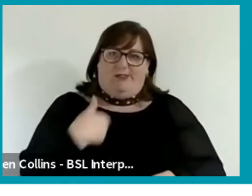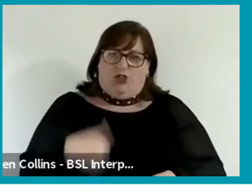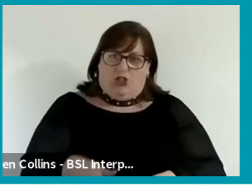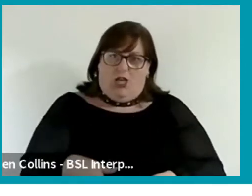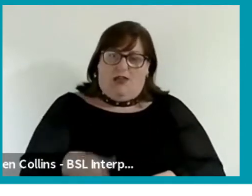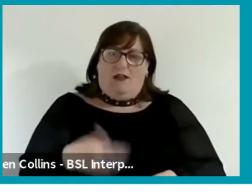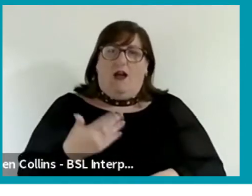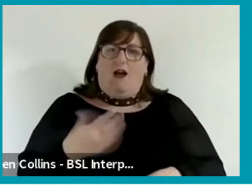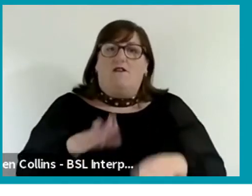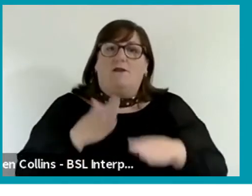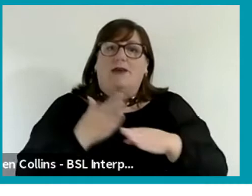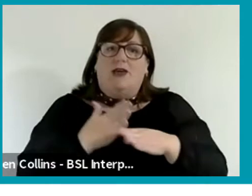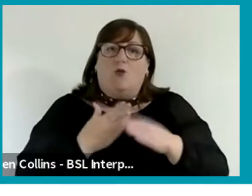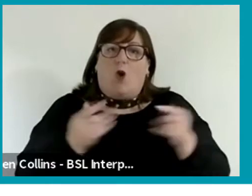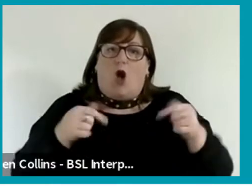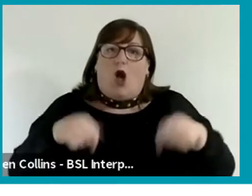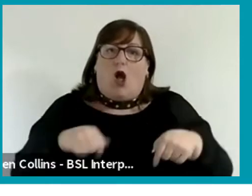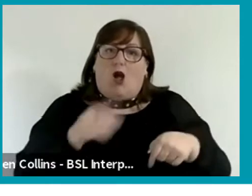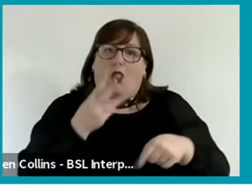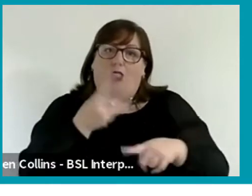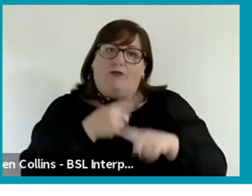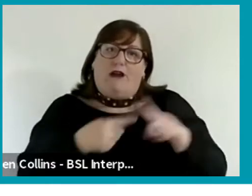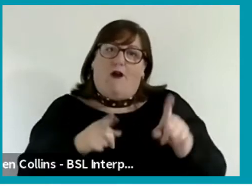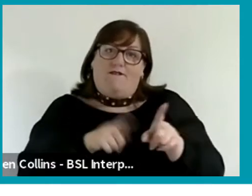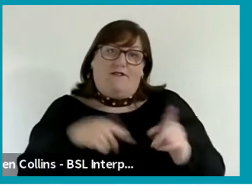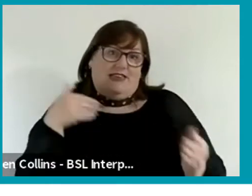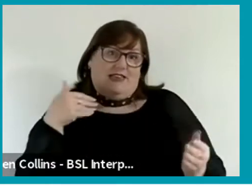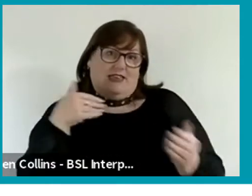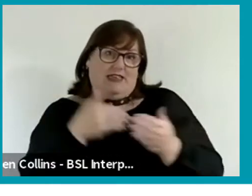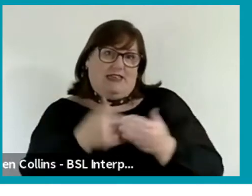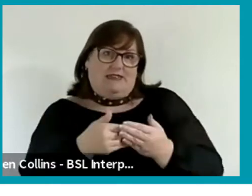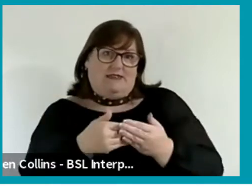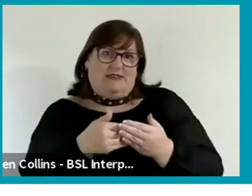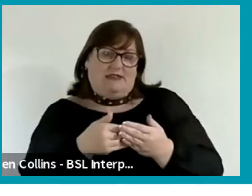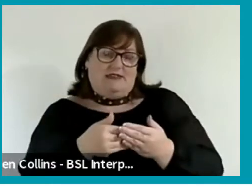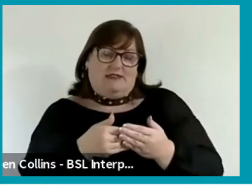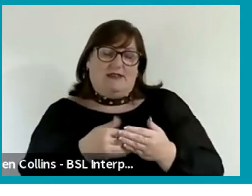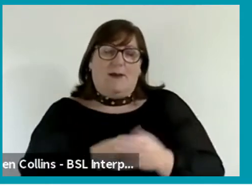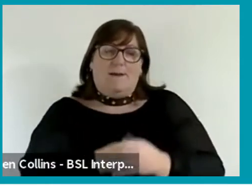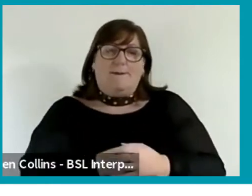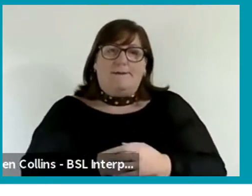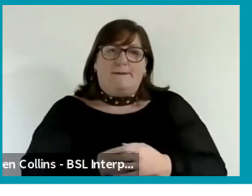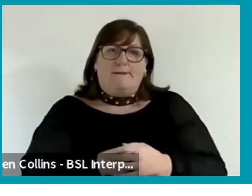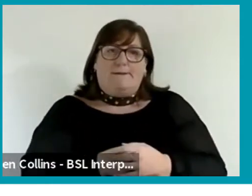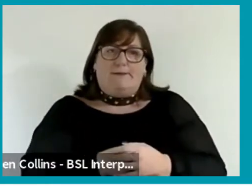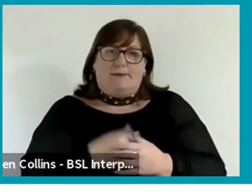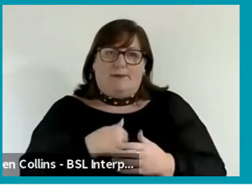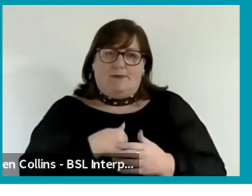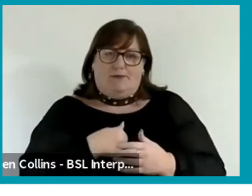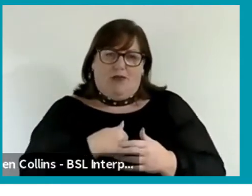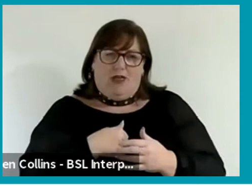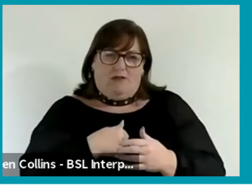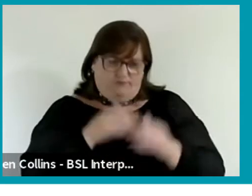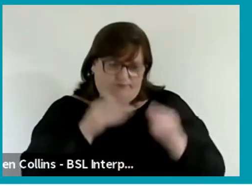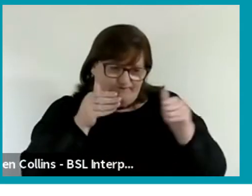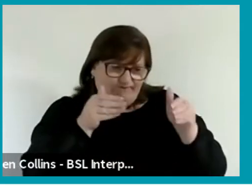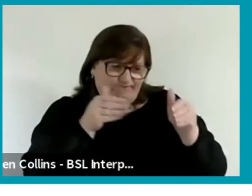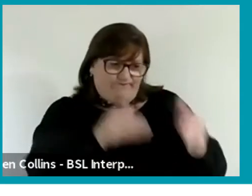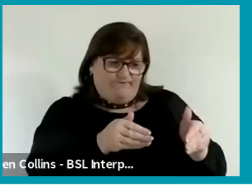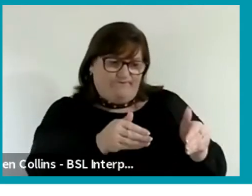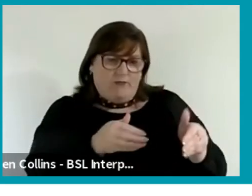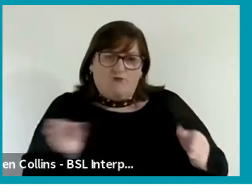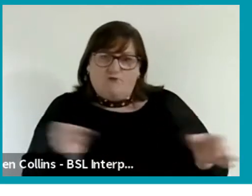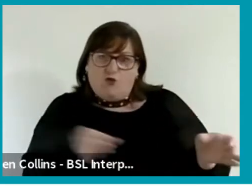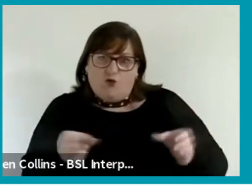years. In terms of our approach, not only to recruitment, but to